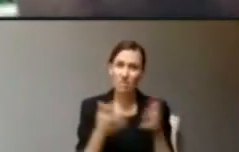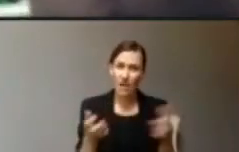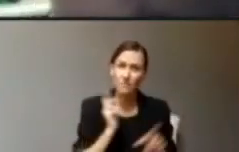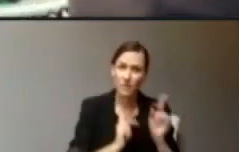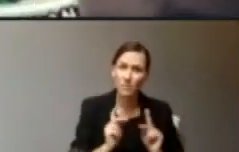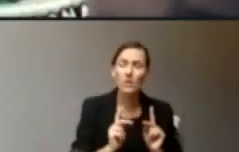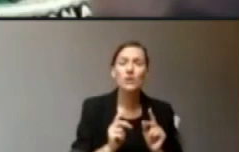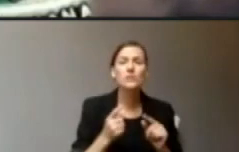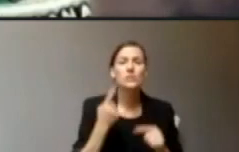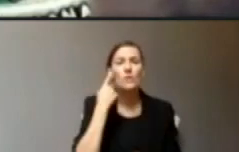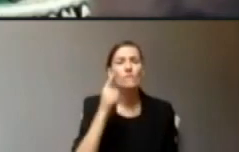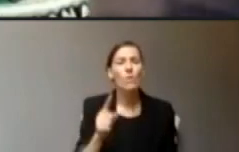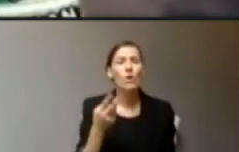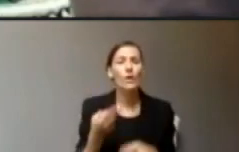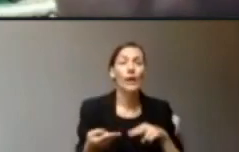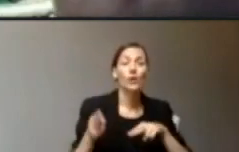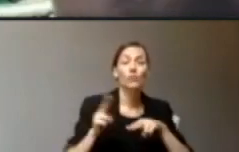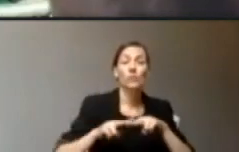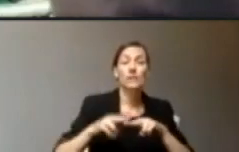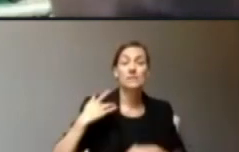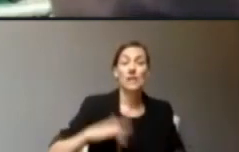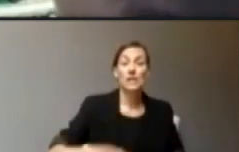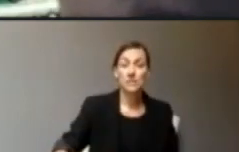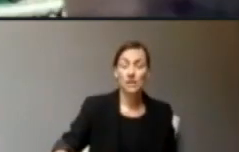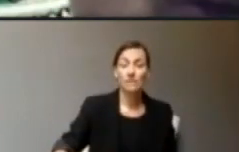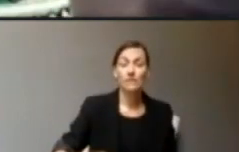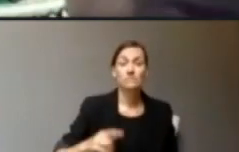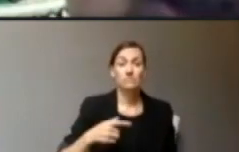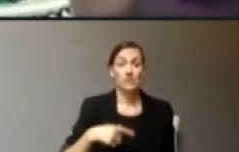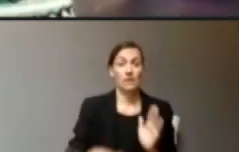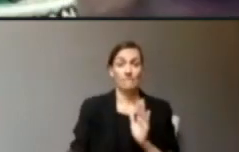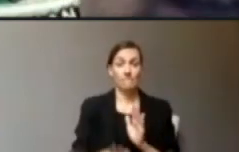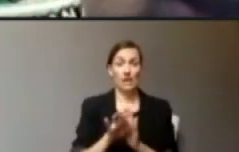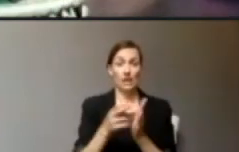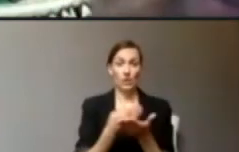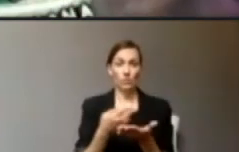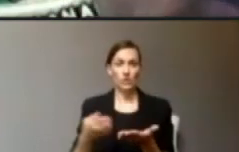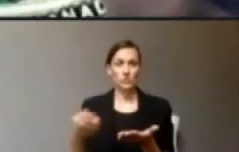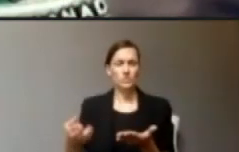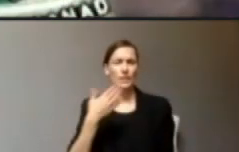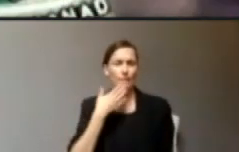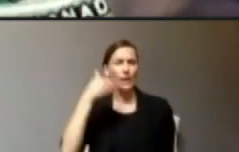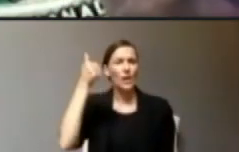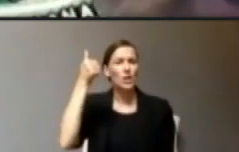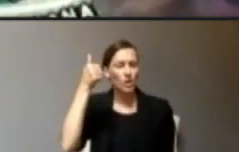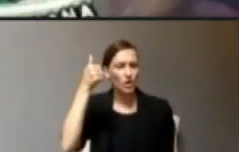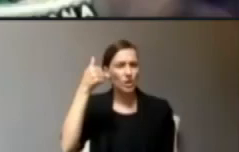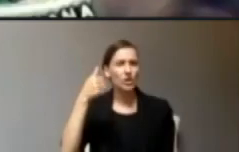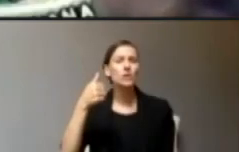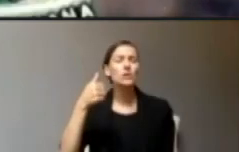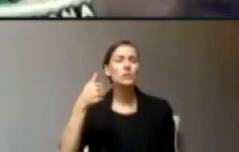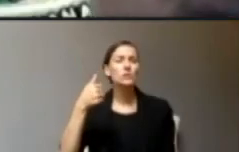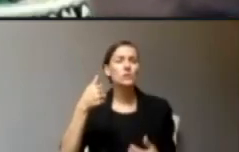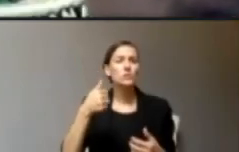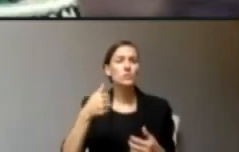increased sensitivity and for targeting resources, we thought it would be better to sample